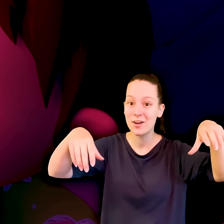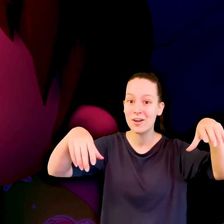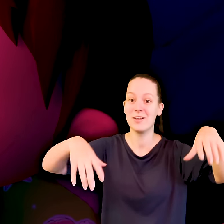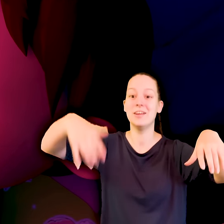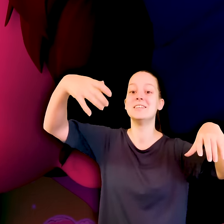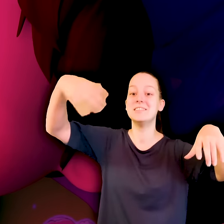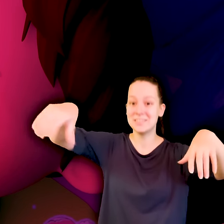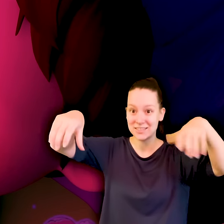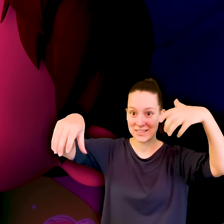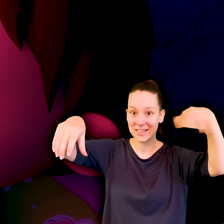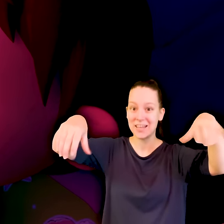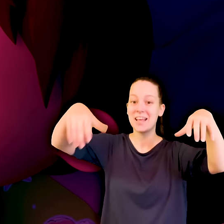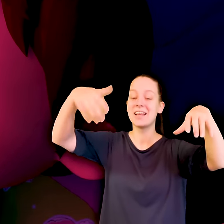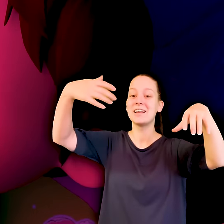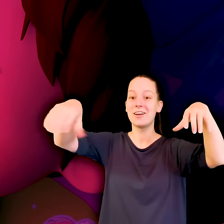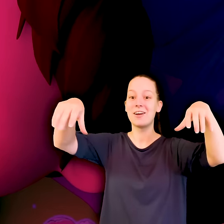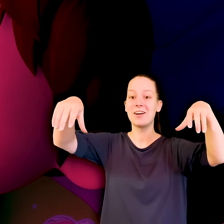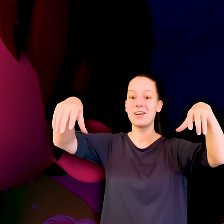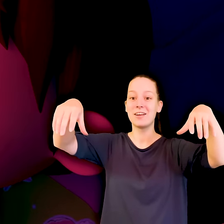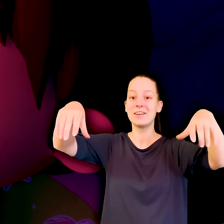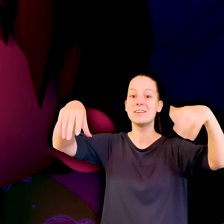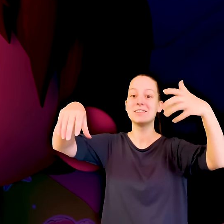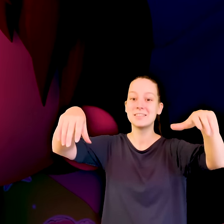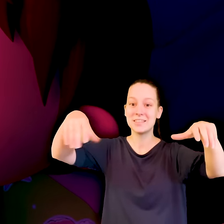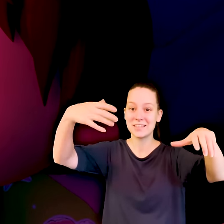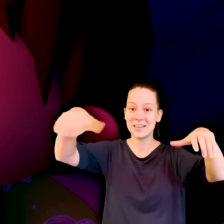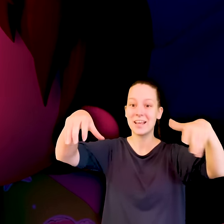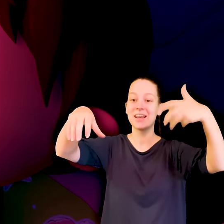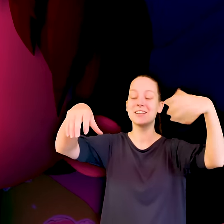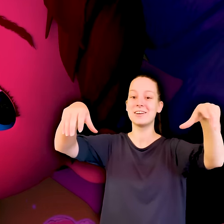ding dong ding dong